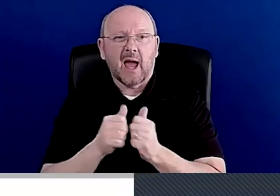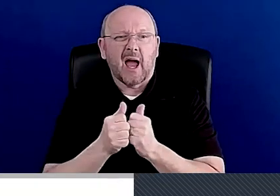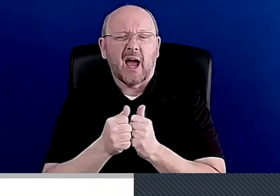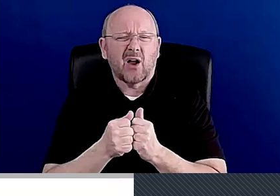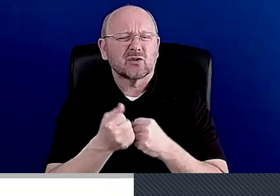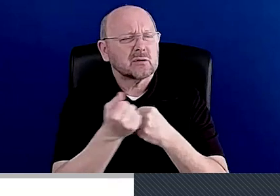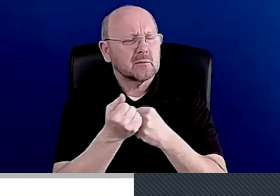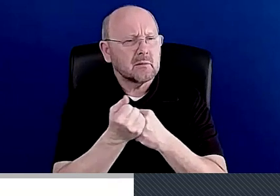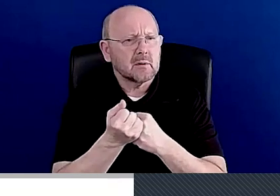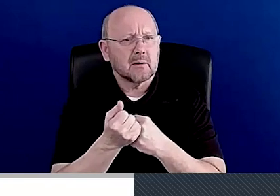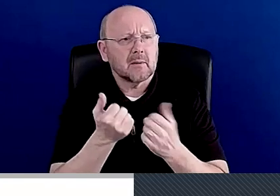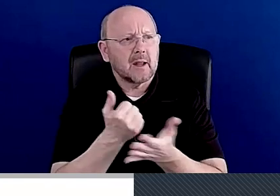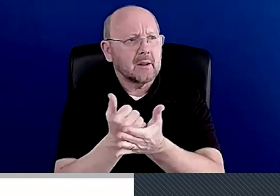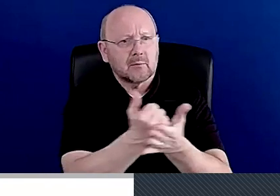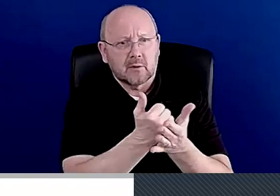transitioning.